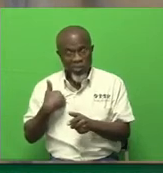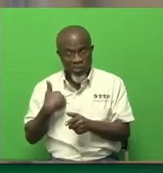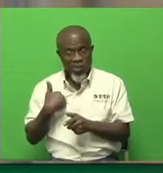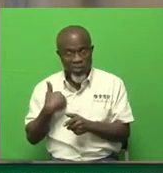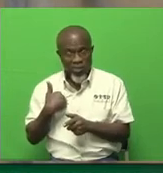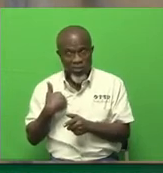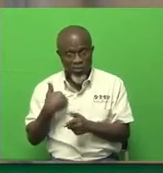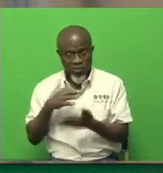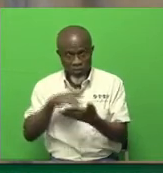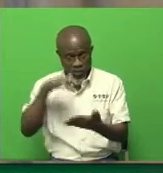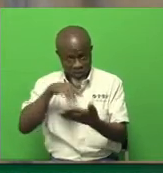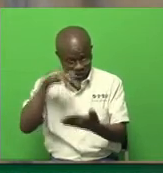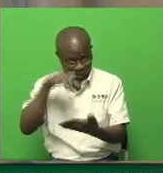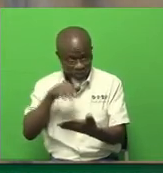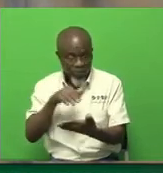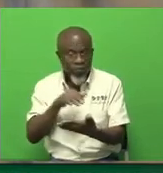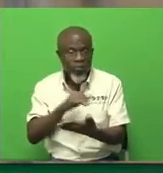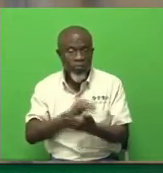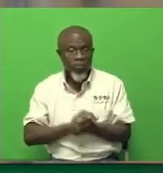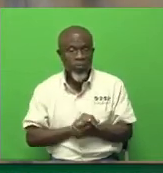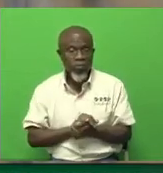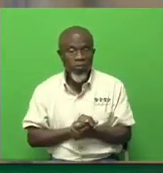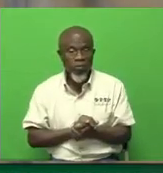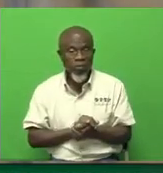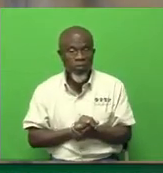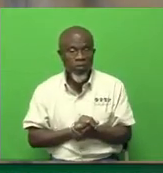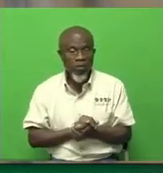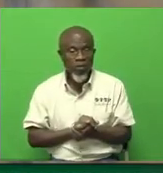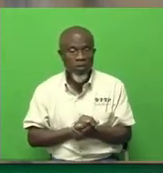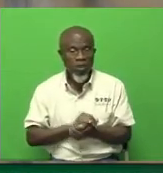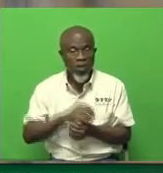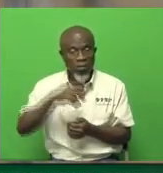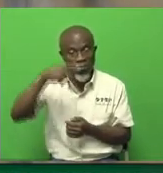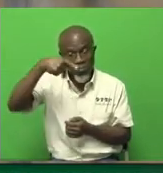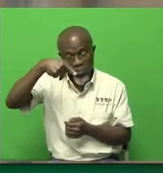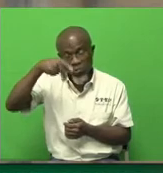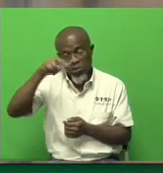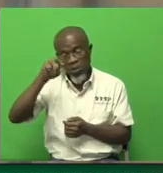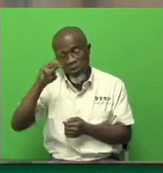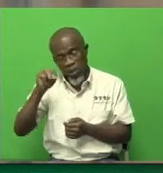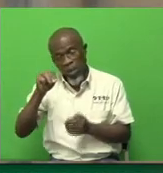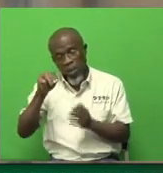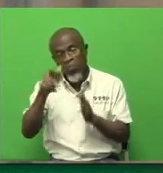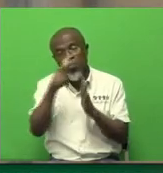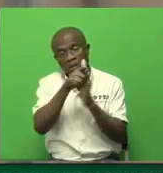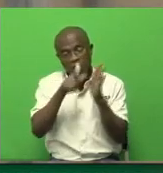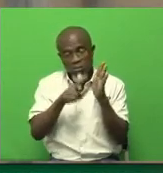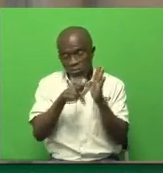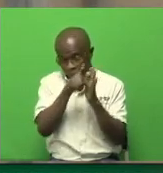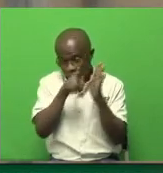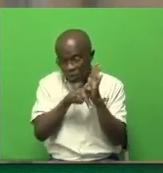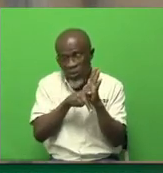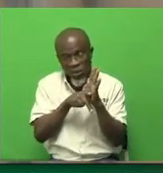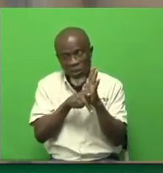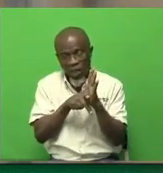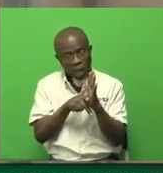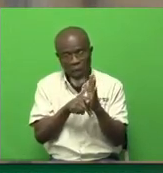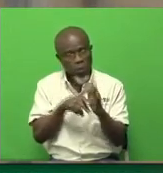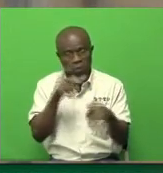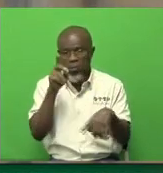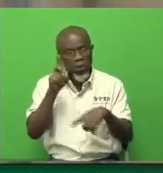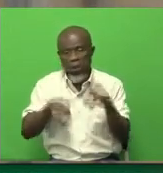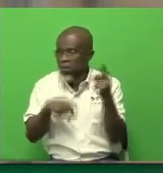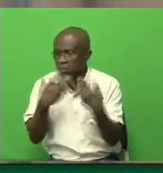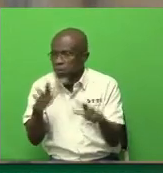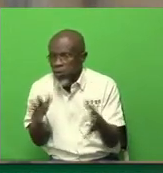loan because without that opportunity pnm policy I would not be able to finish my studies at all or even embark on